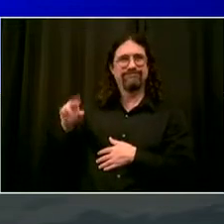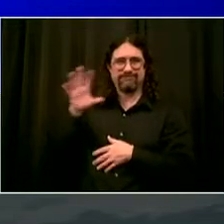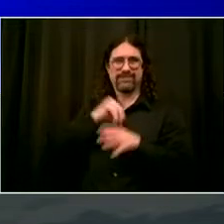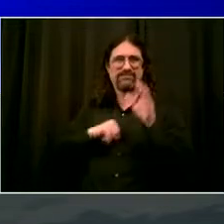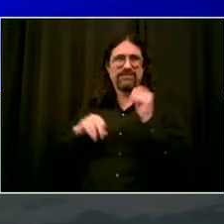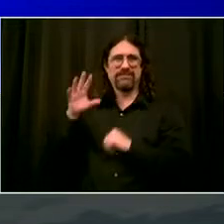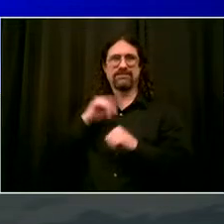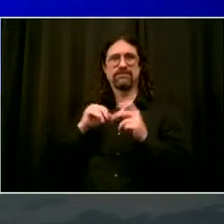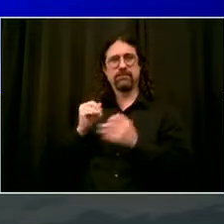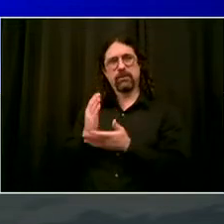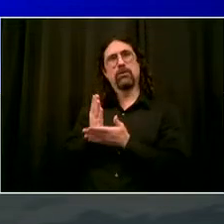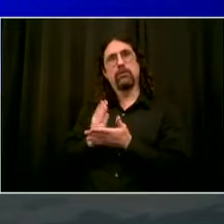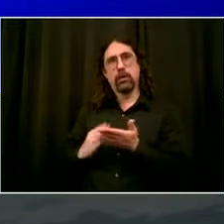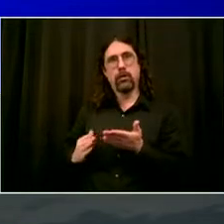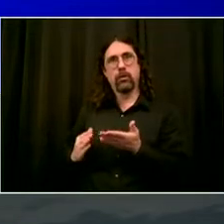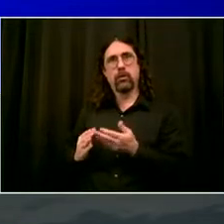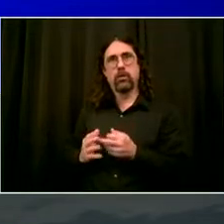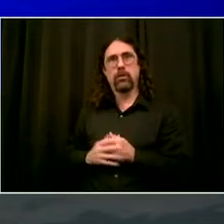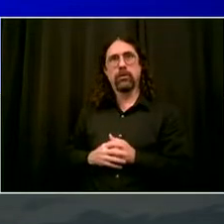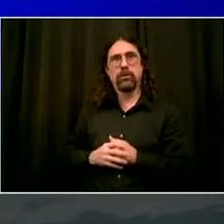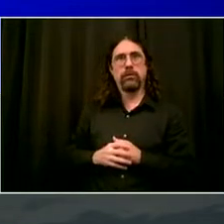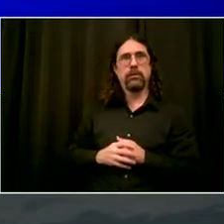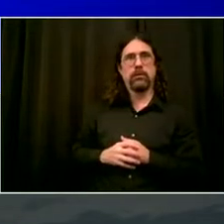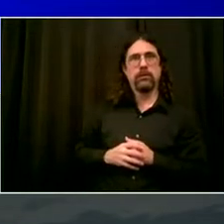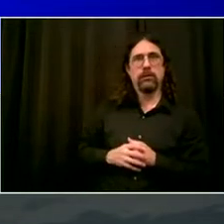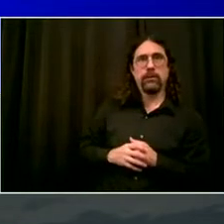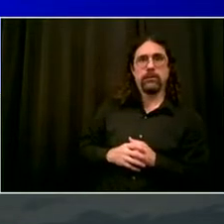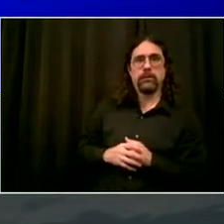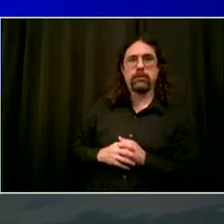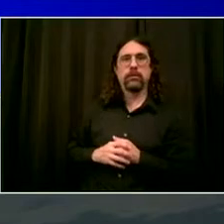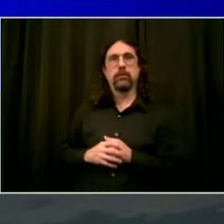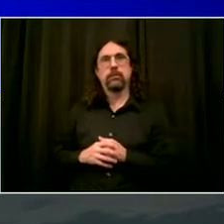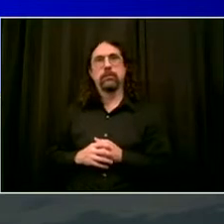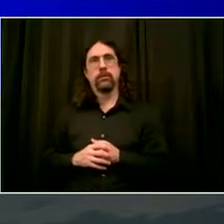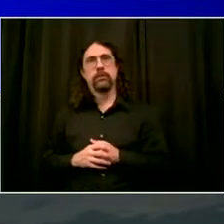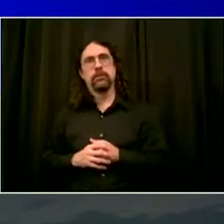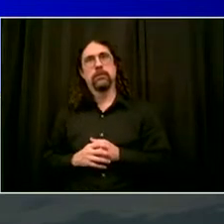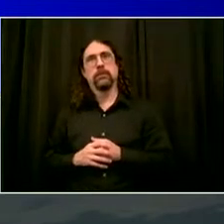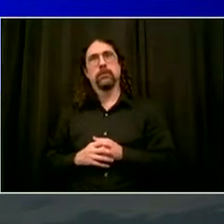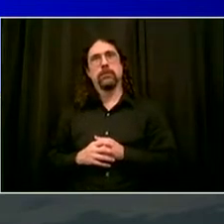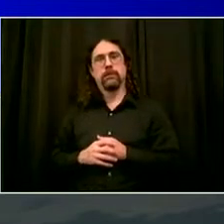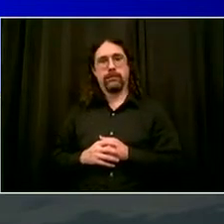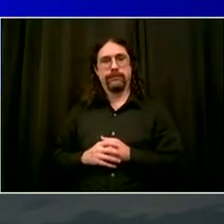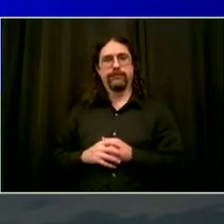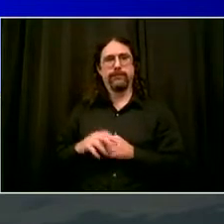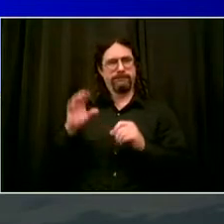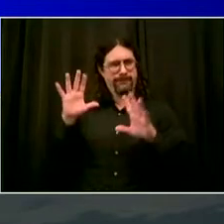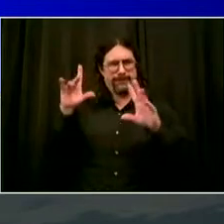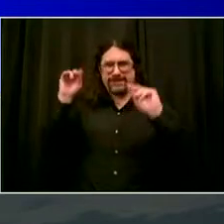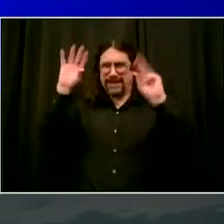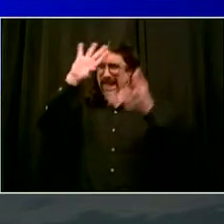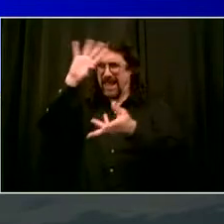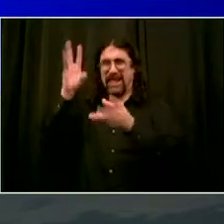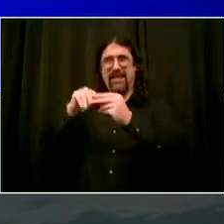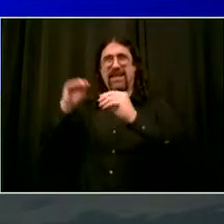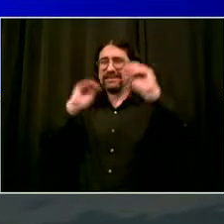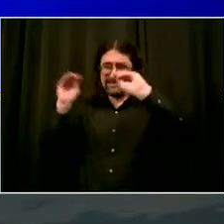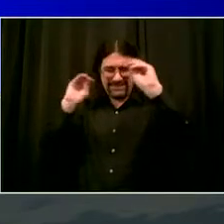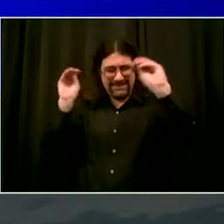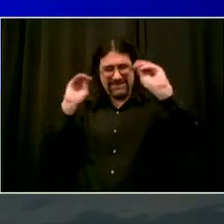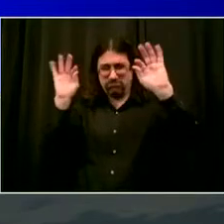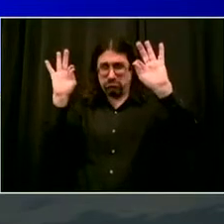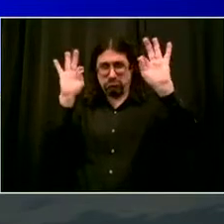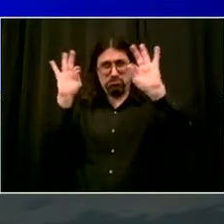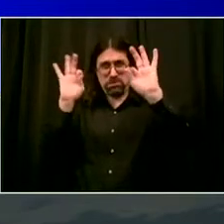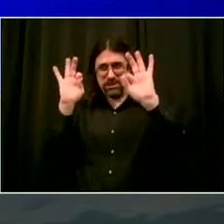course that Gap could easily grow if there's not a stimulus we're going to see less and less Revenue coming in